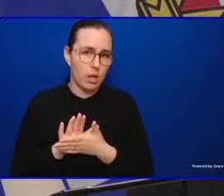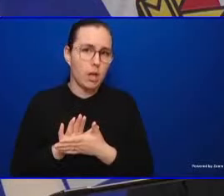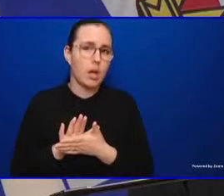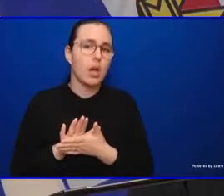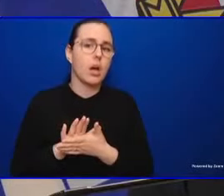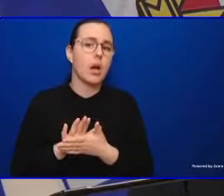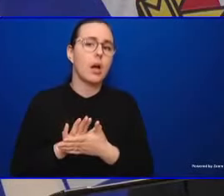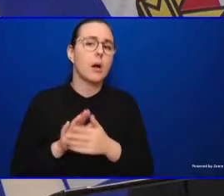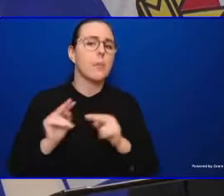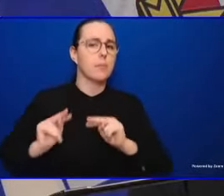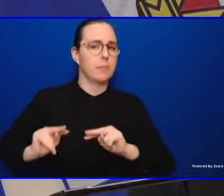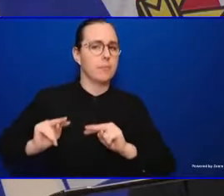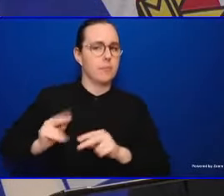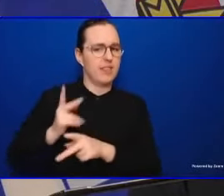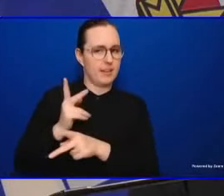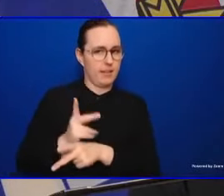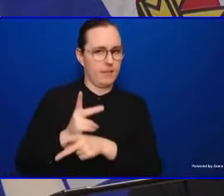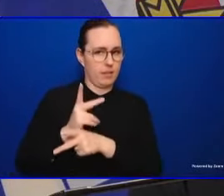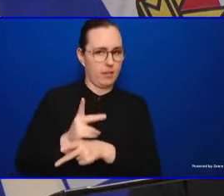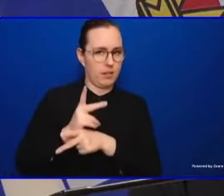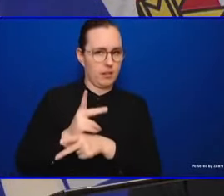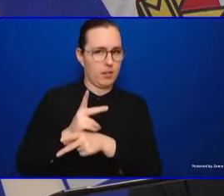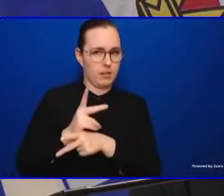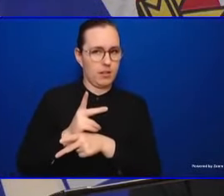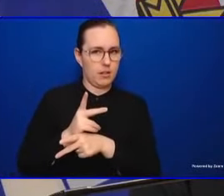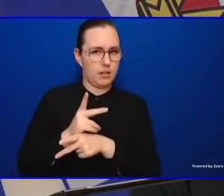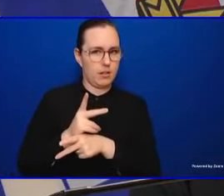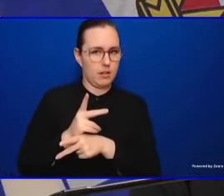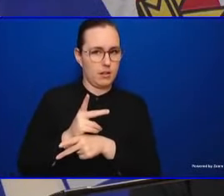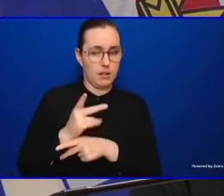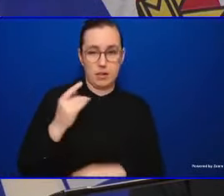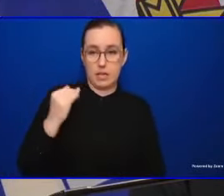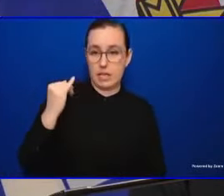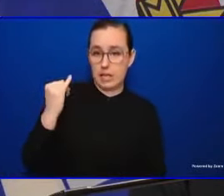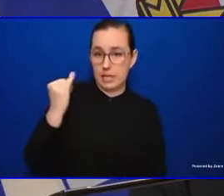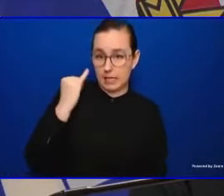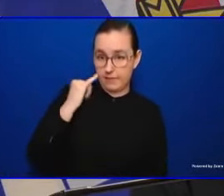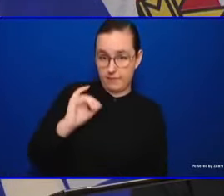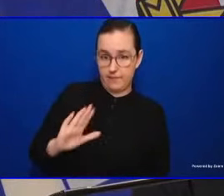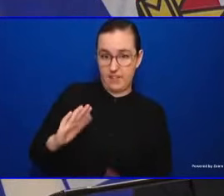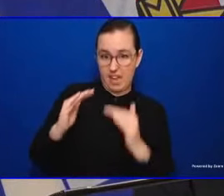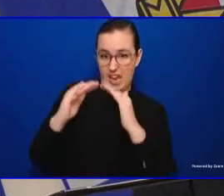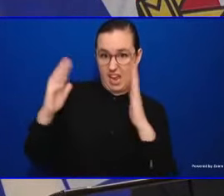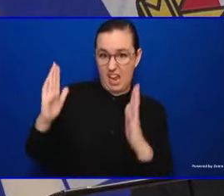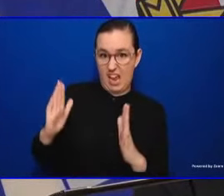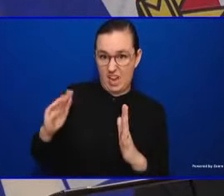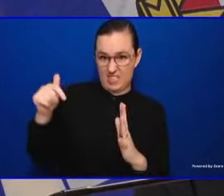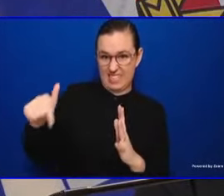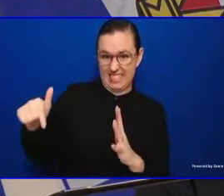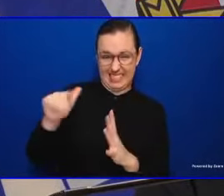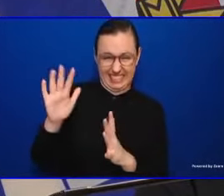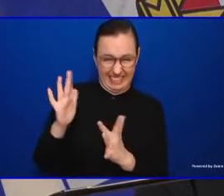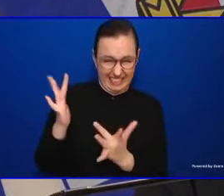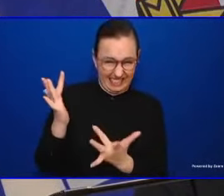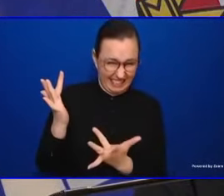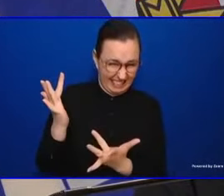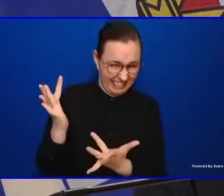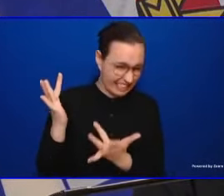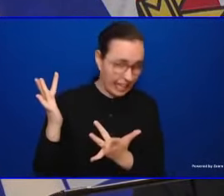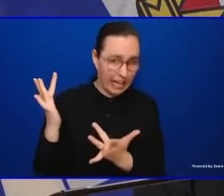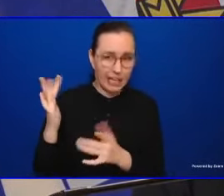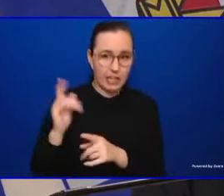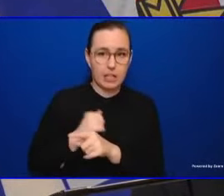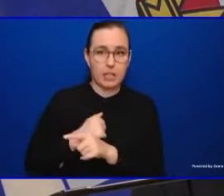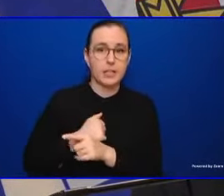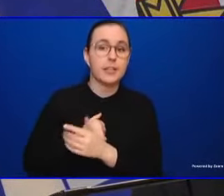there's a really sick people in the house, and it may be up to families to make those decisions about